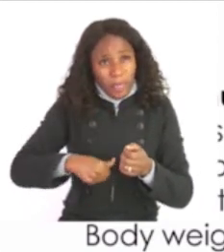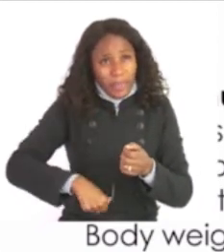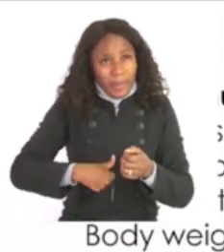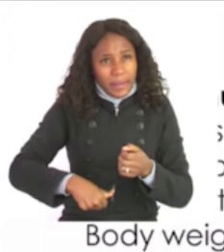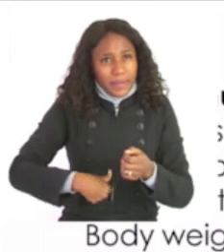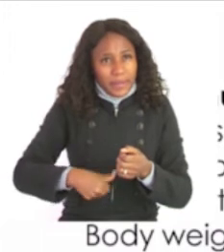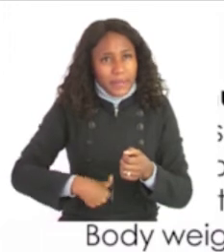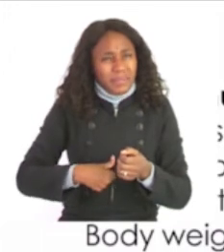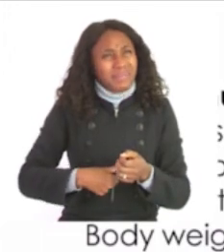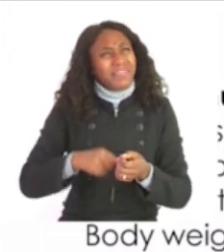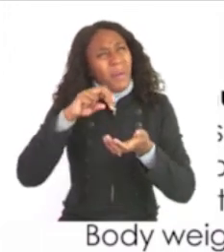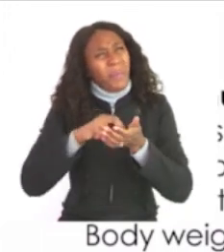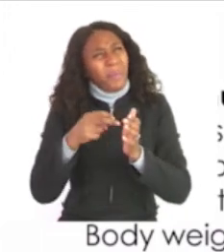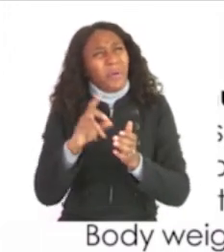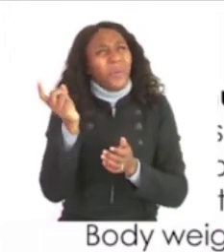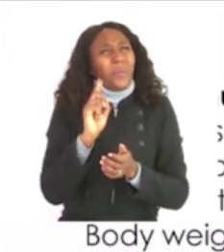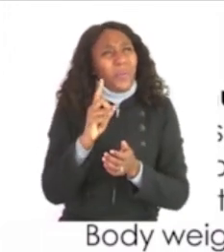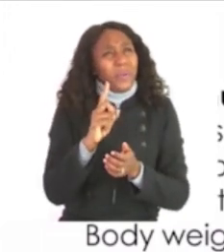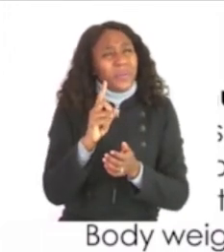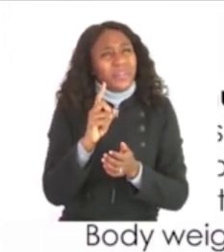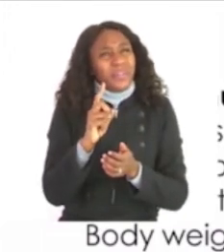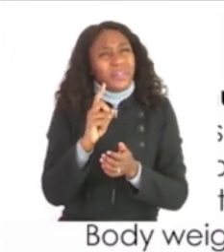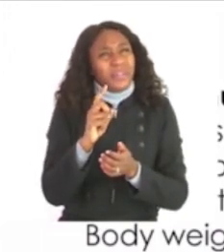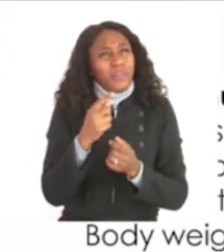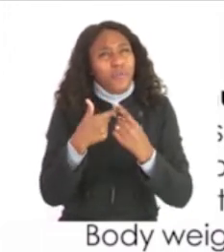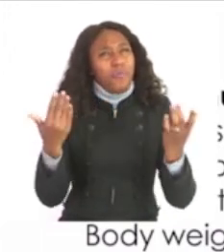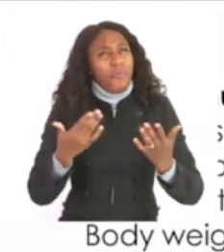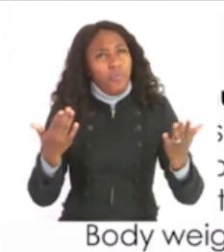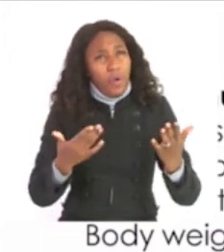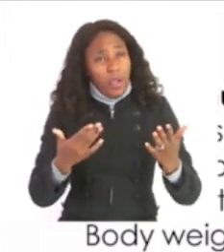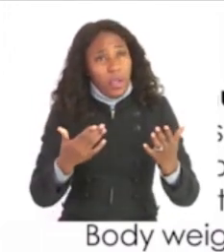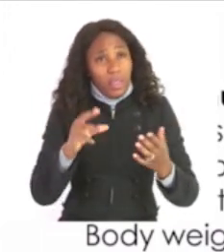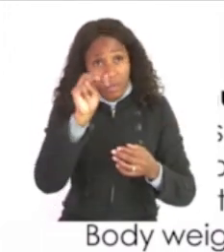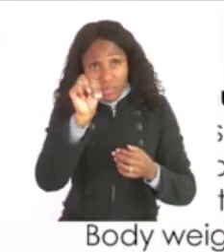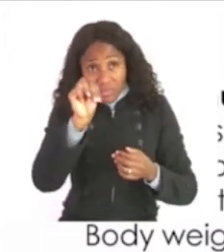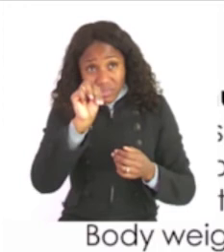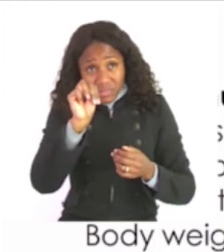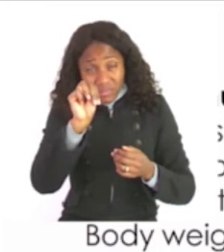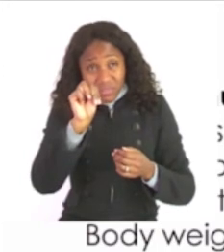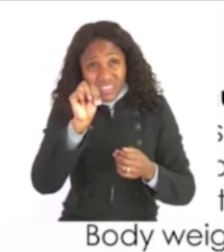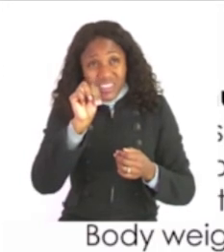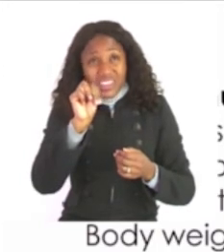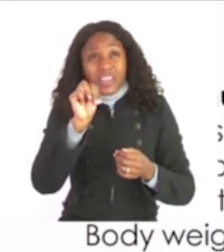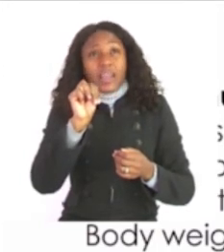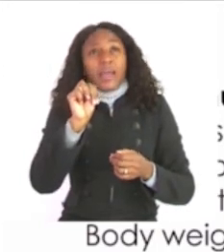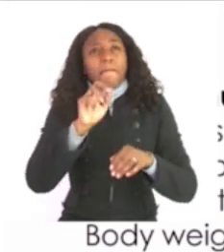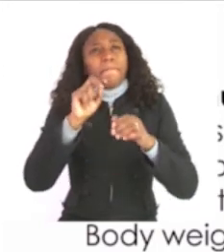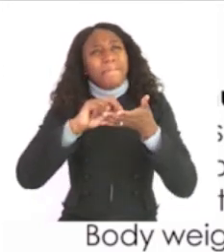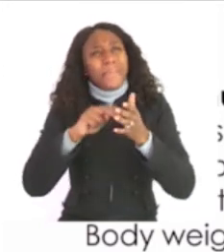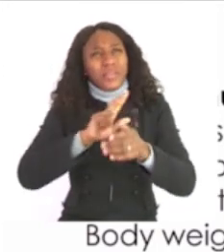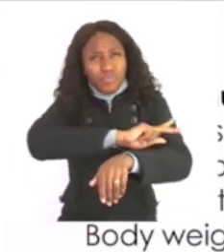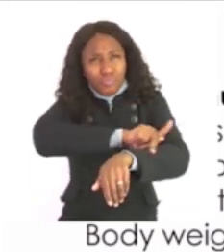at marasmus. What is it and what causes it? Marasmus is a form of a severe protein and